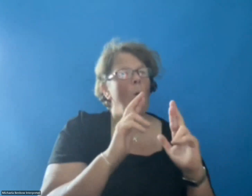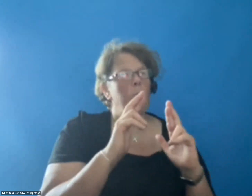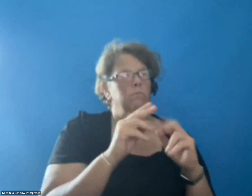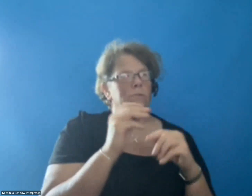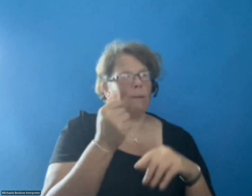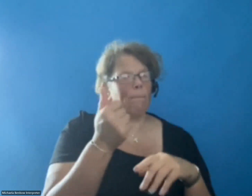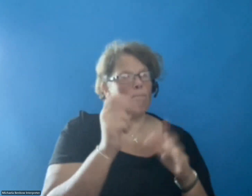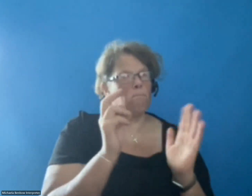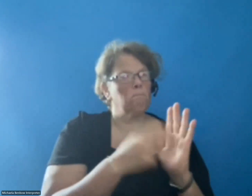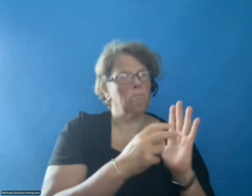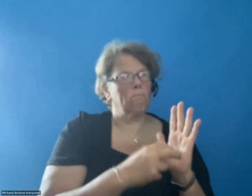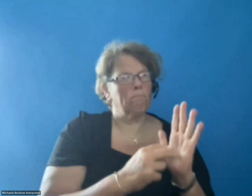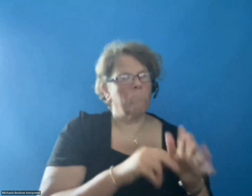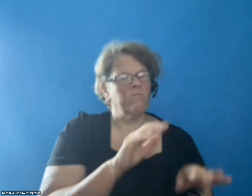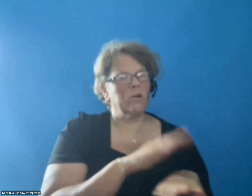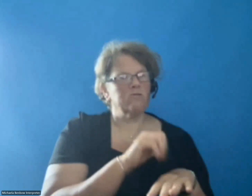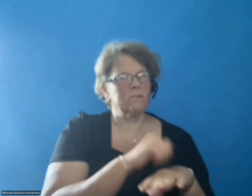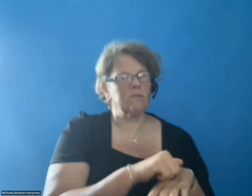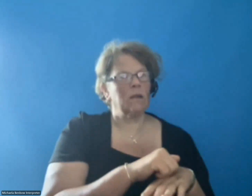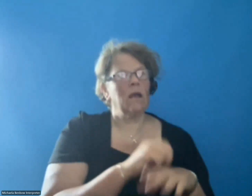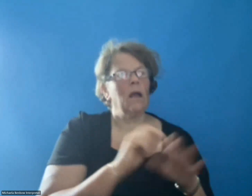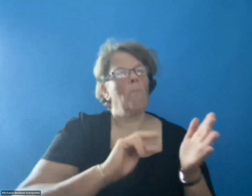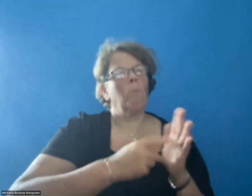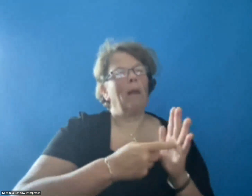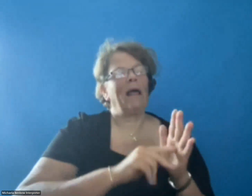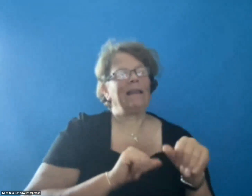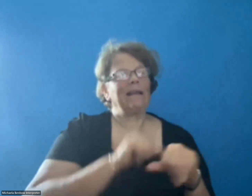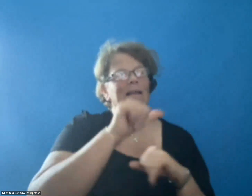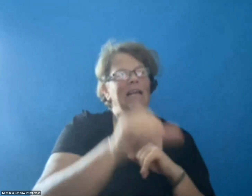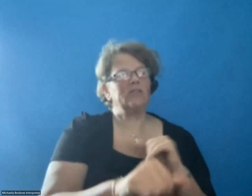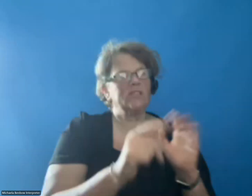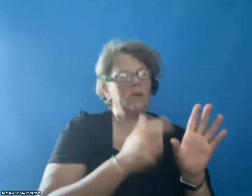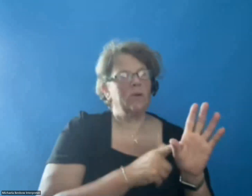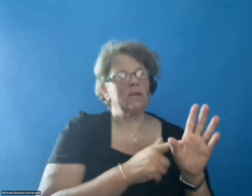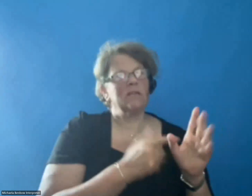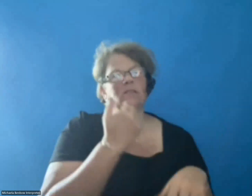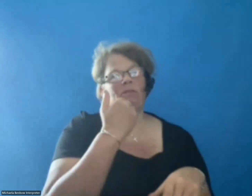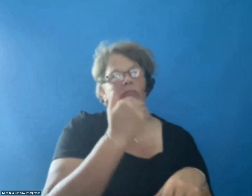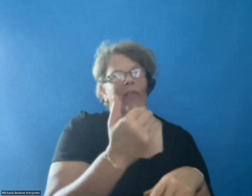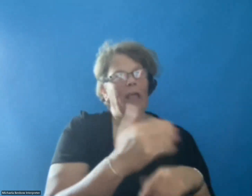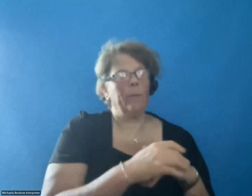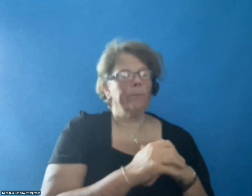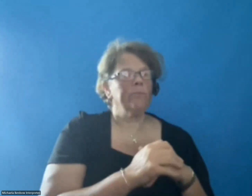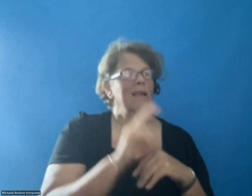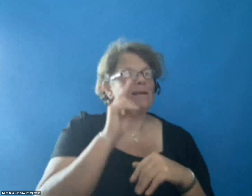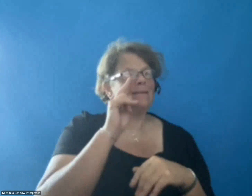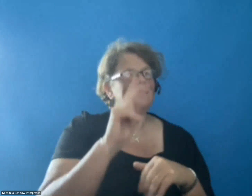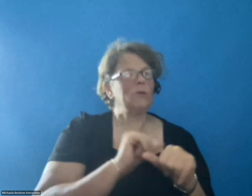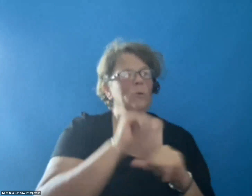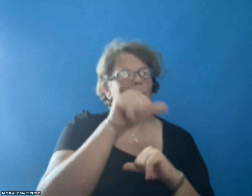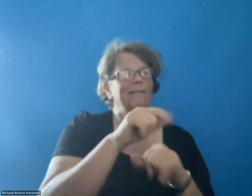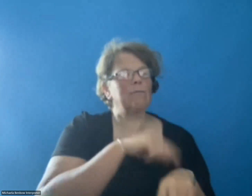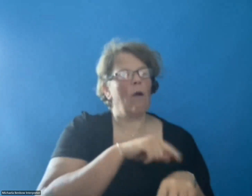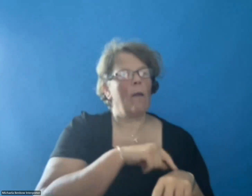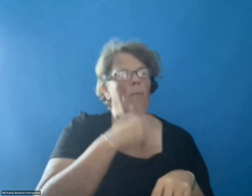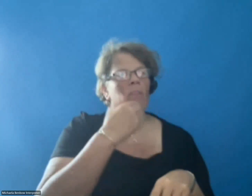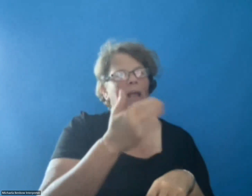just in the process of planning for next year. So just a final thank you to everyone, and we'll see you next time. Thank you very